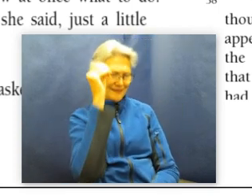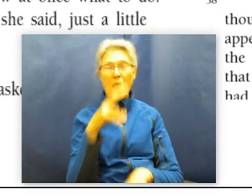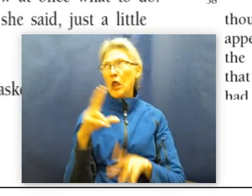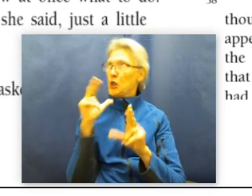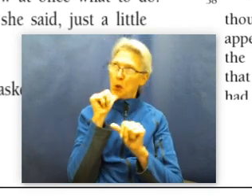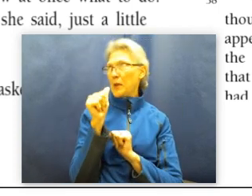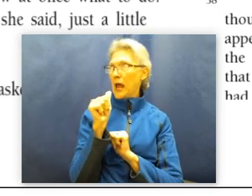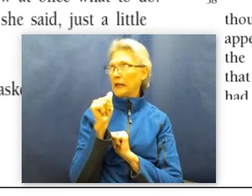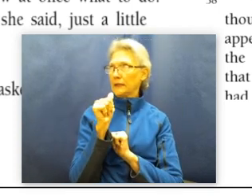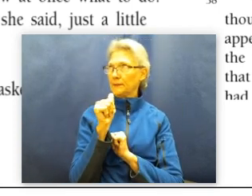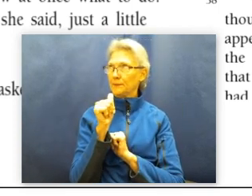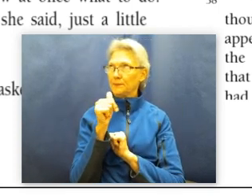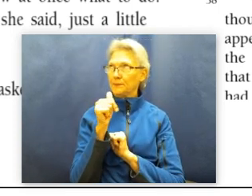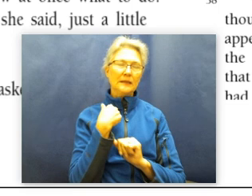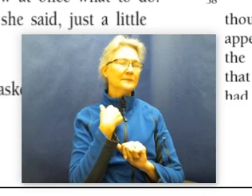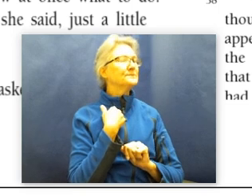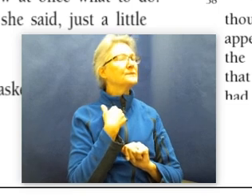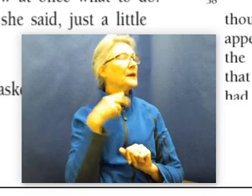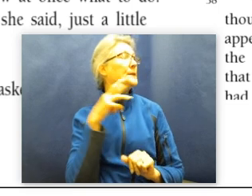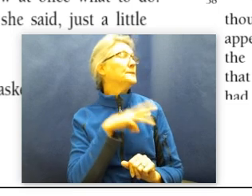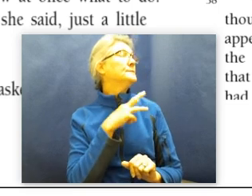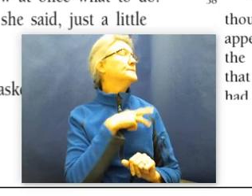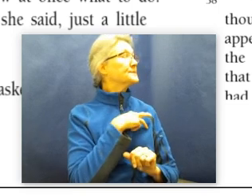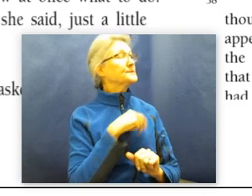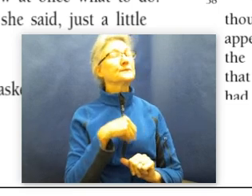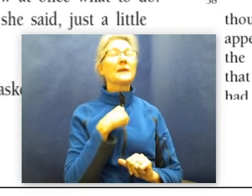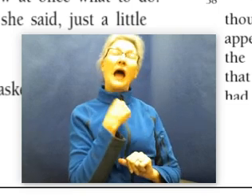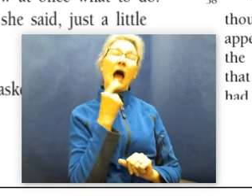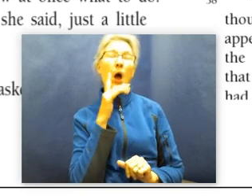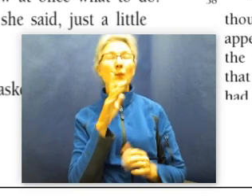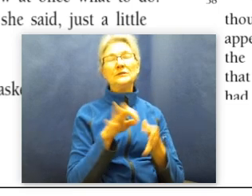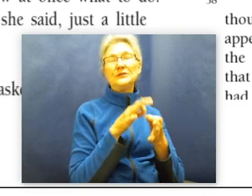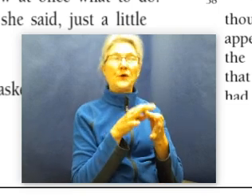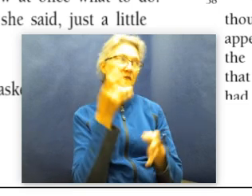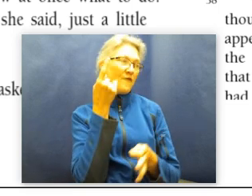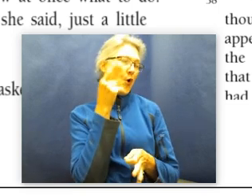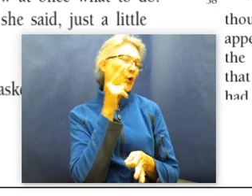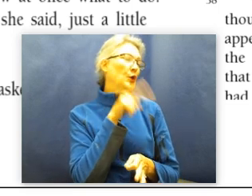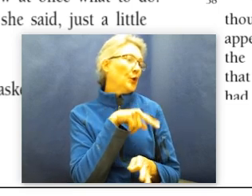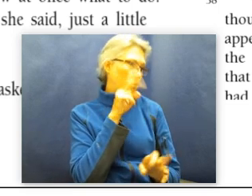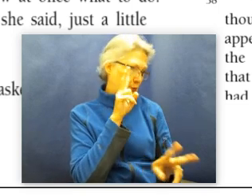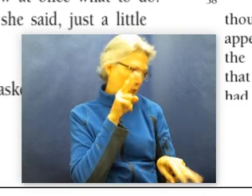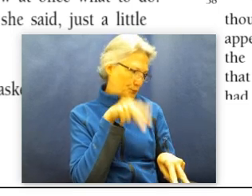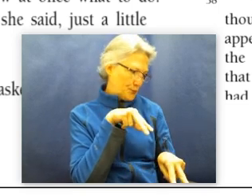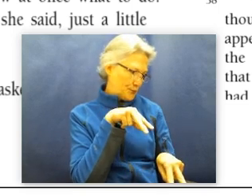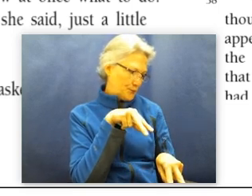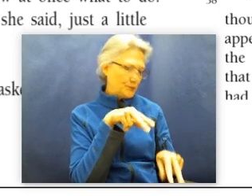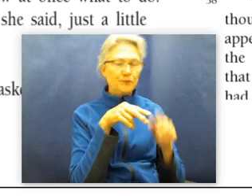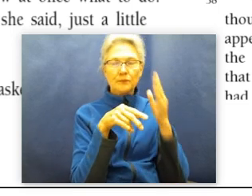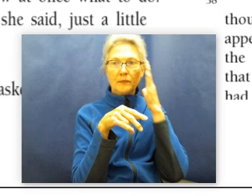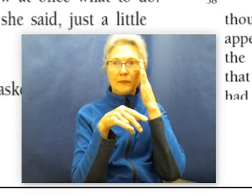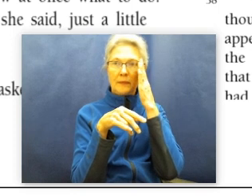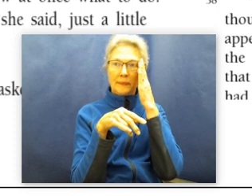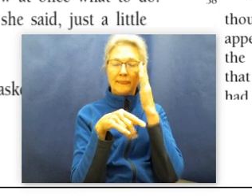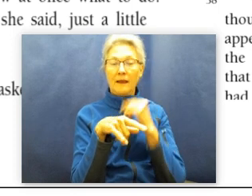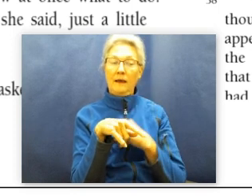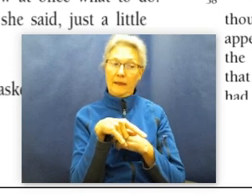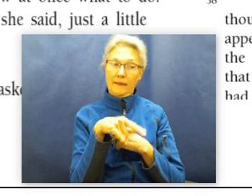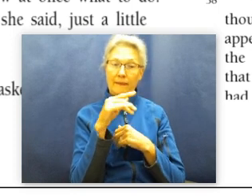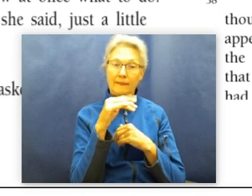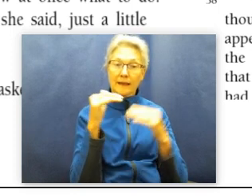But she was exulting in ignorance. I shall sew it on for you, my little man, she said, though he was